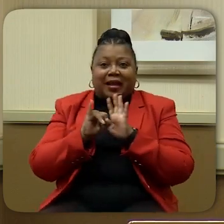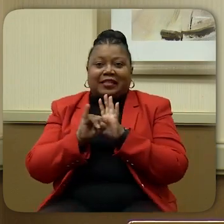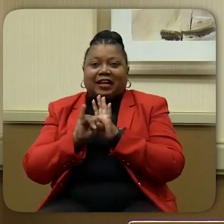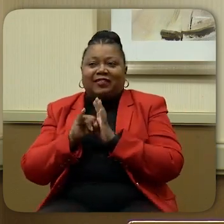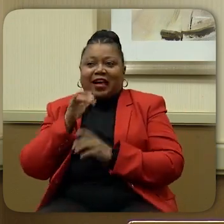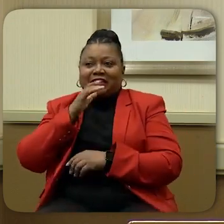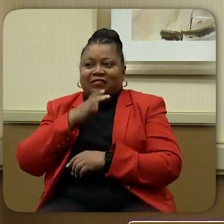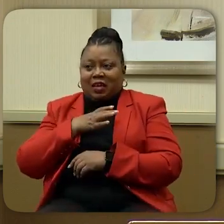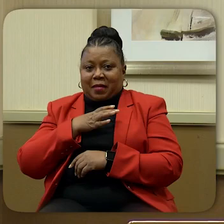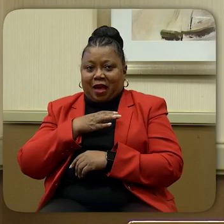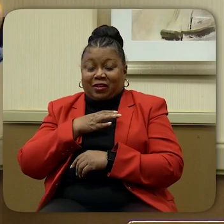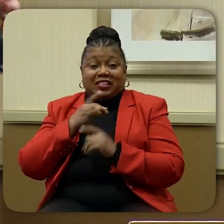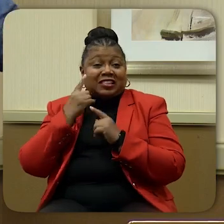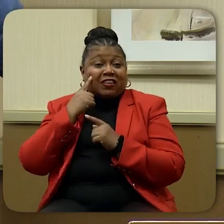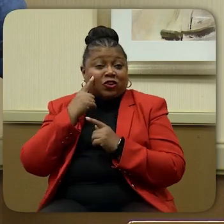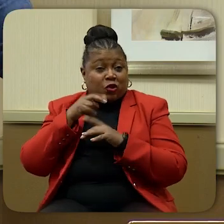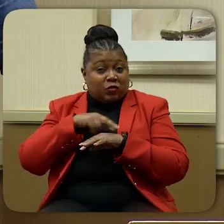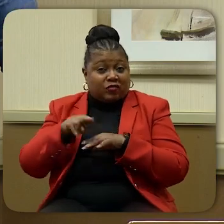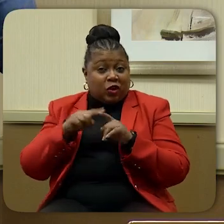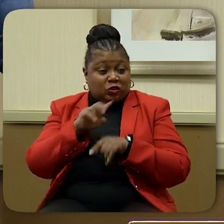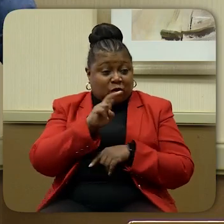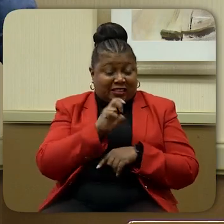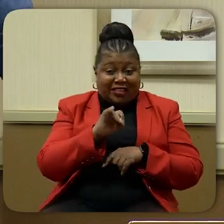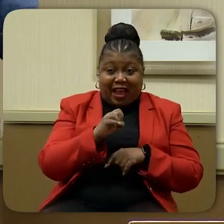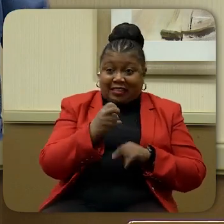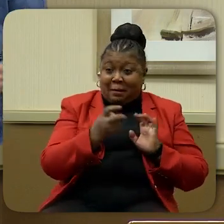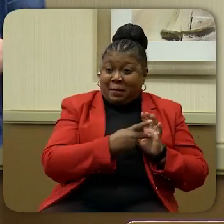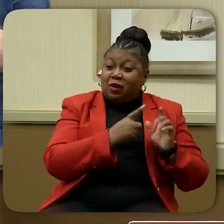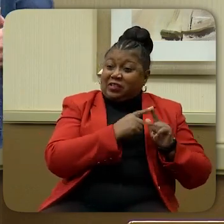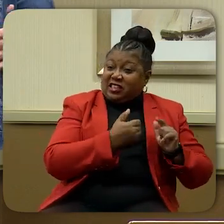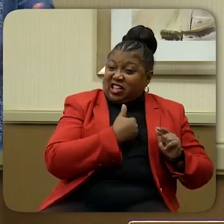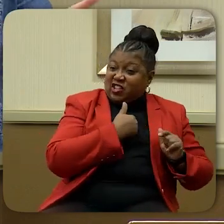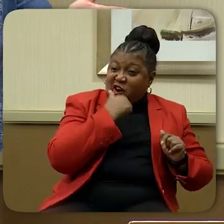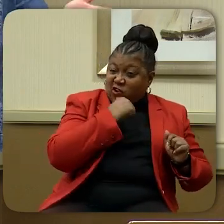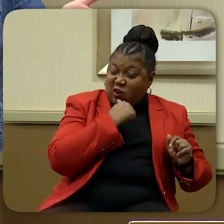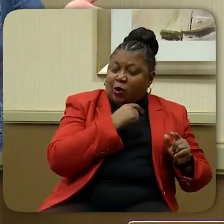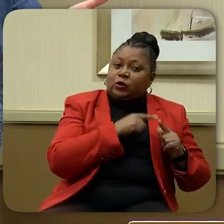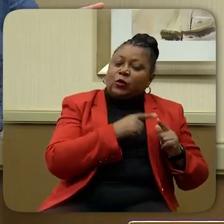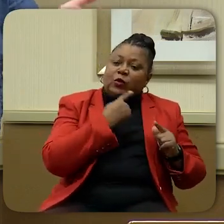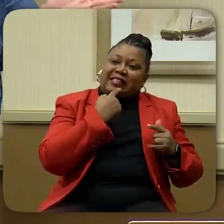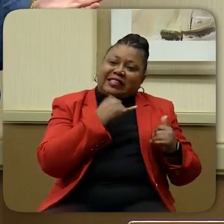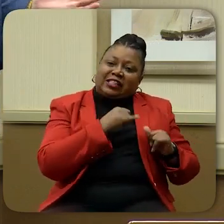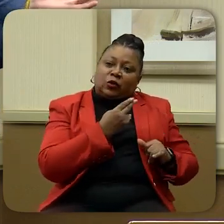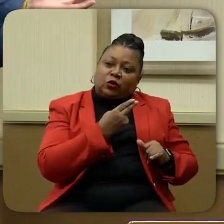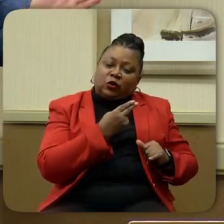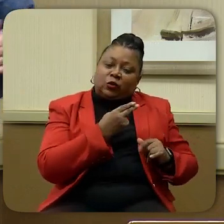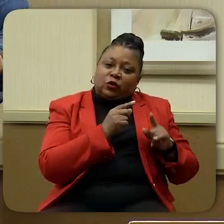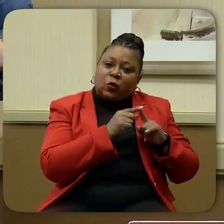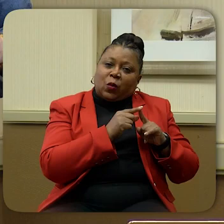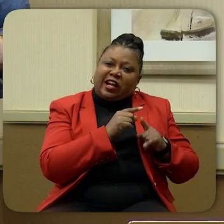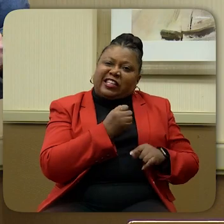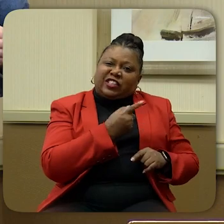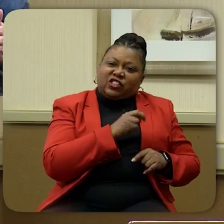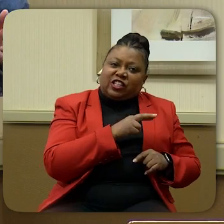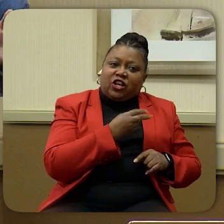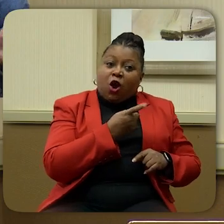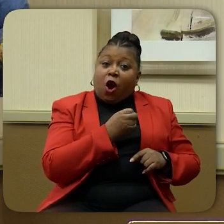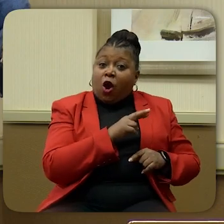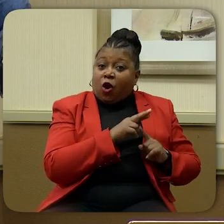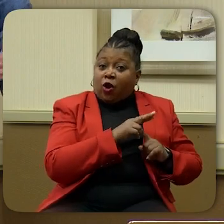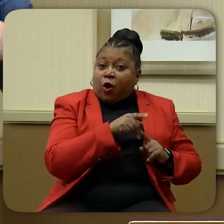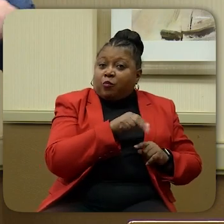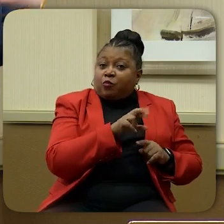female. So if you were going to refer to Jazz back when she was younger, you would still use she, her